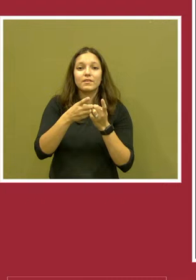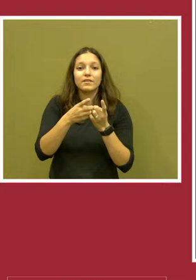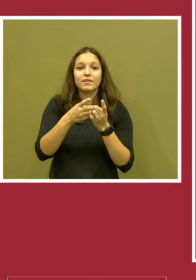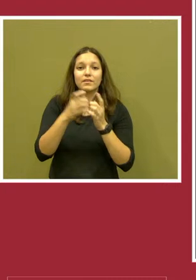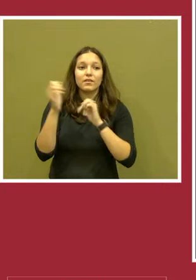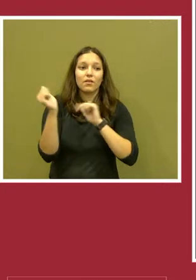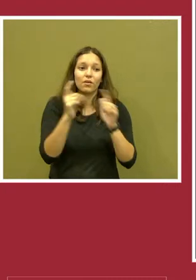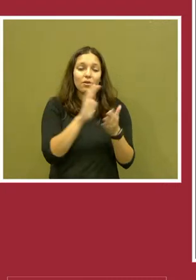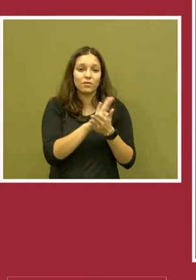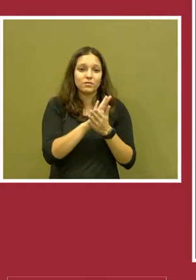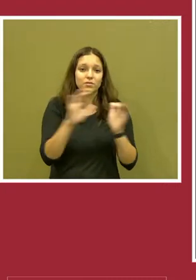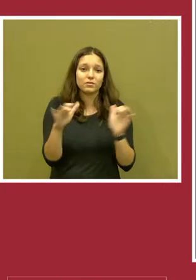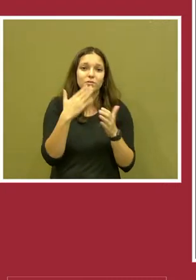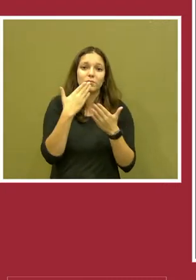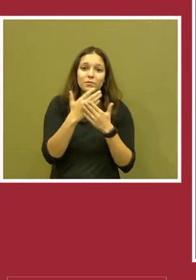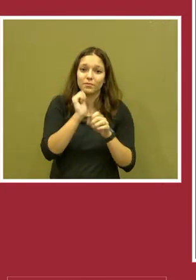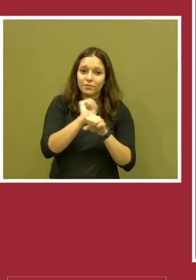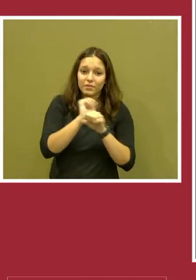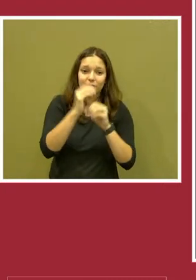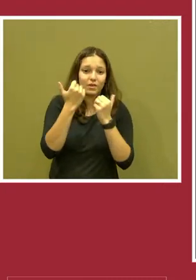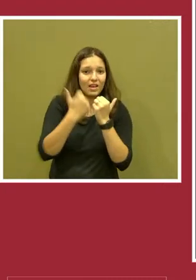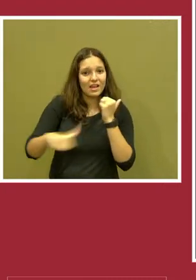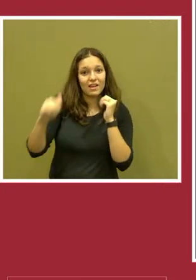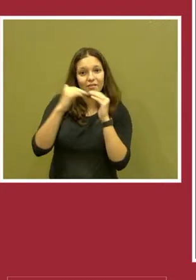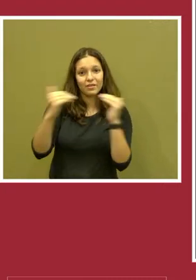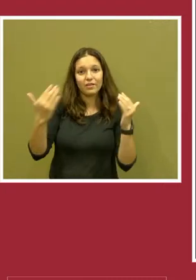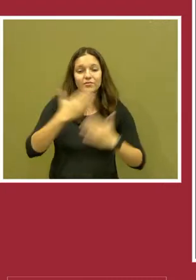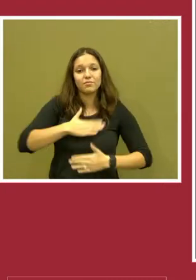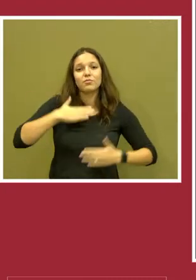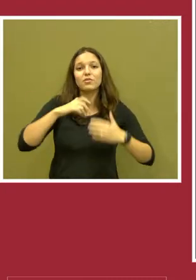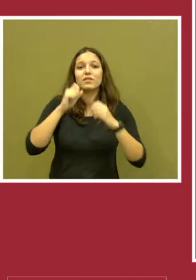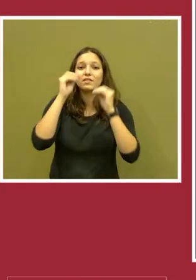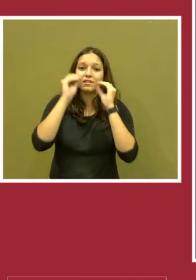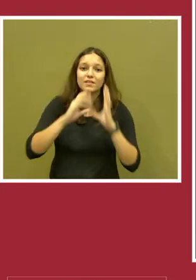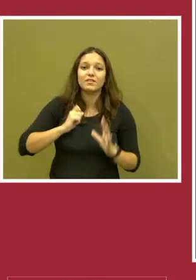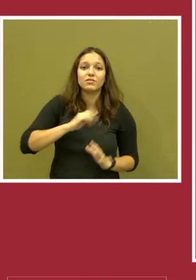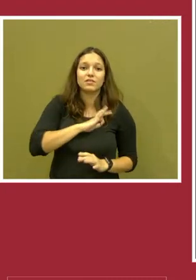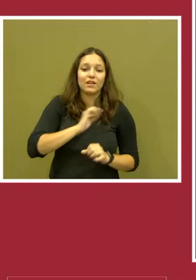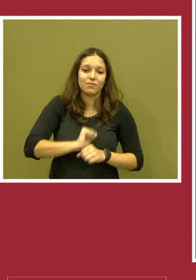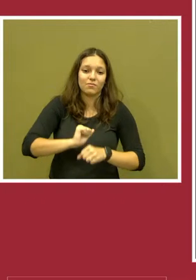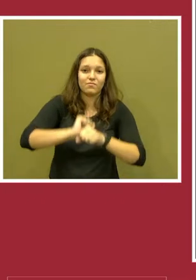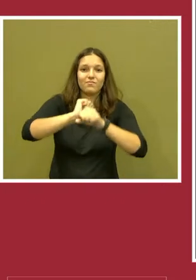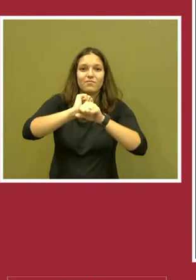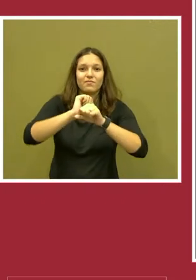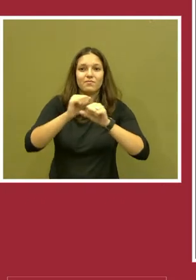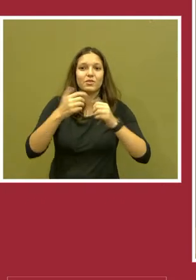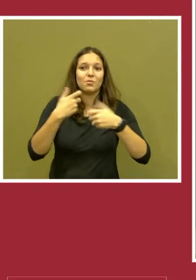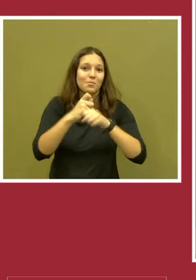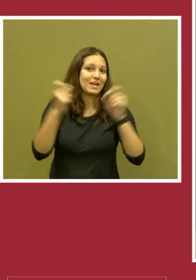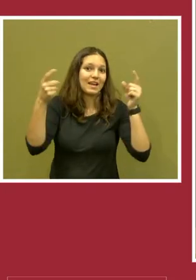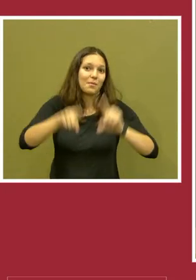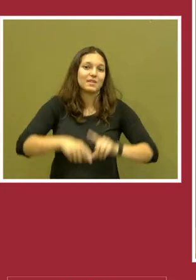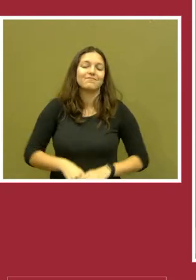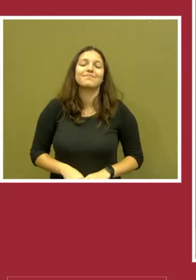schools are doing a great job from every level, and I want to appreciate all the teachers and staffs for working so hard to make that happen.